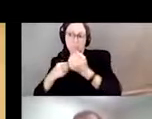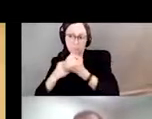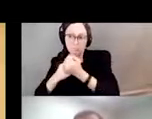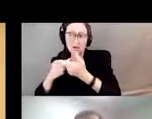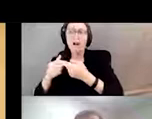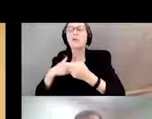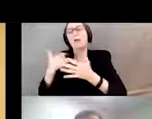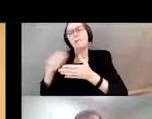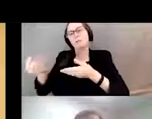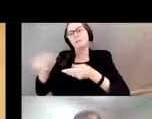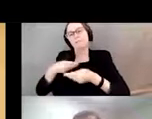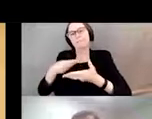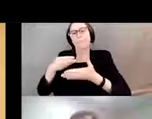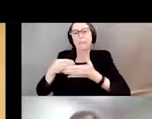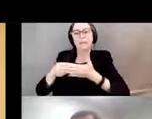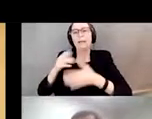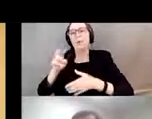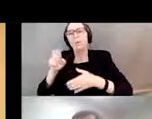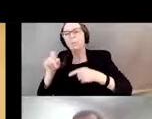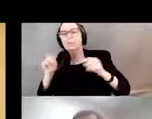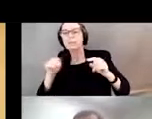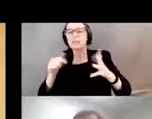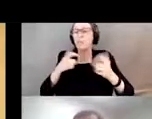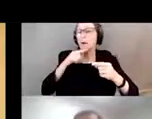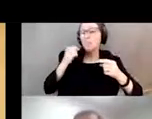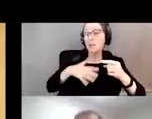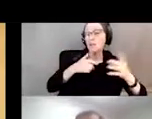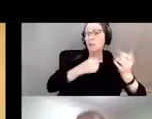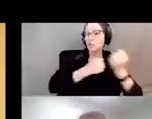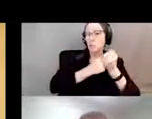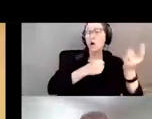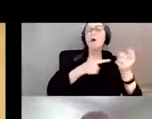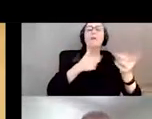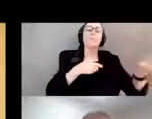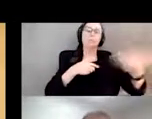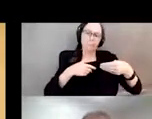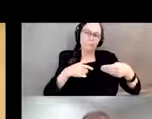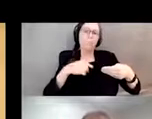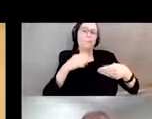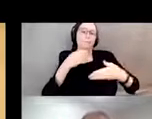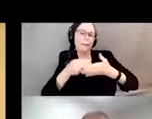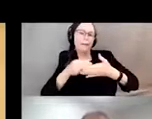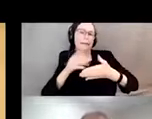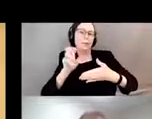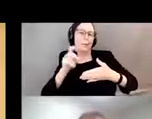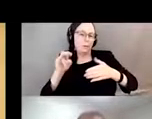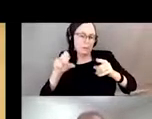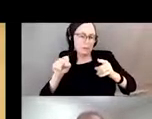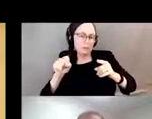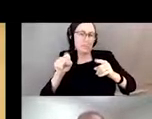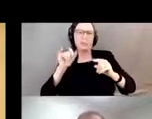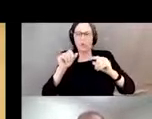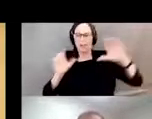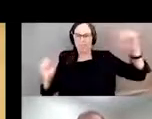to be allied with Afghanistan, they have to provide money or weapons. And so this Central Asian kingdom that kind of sits